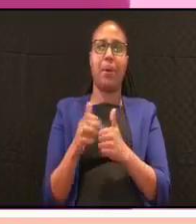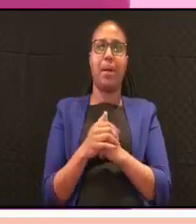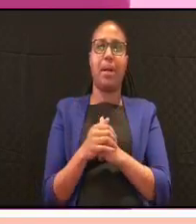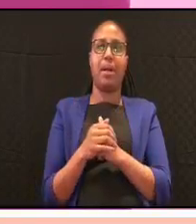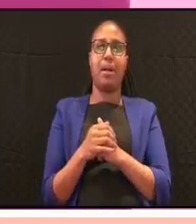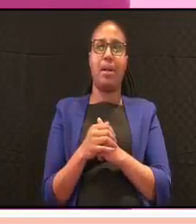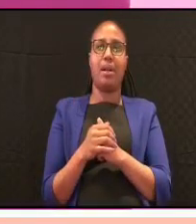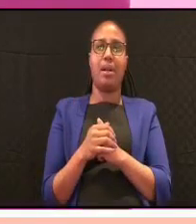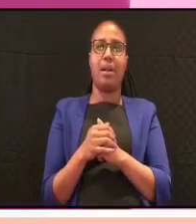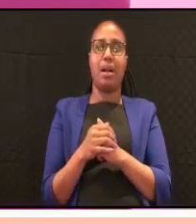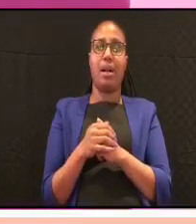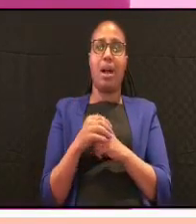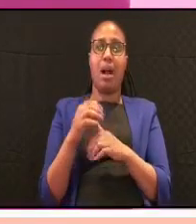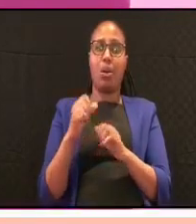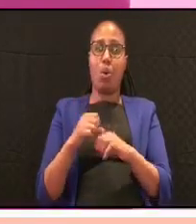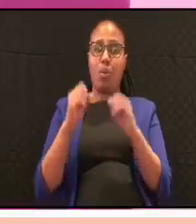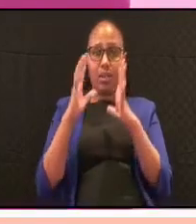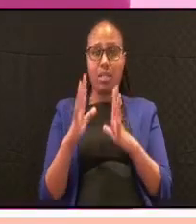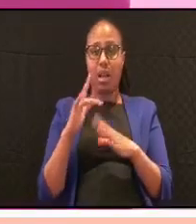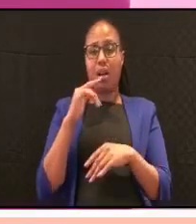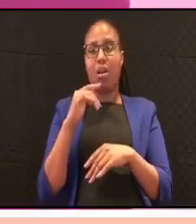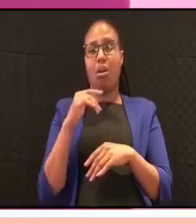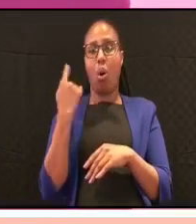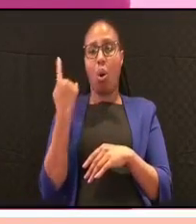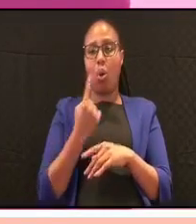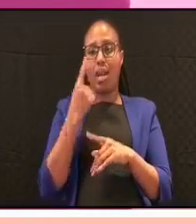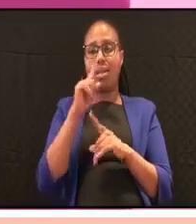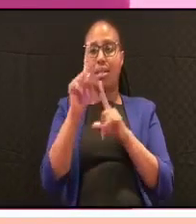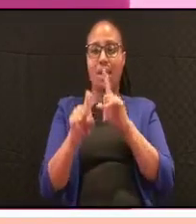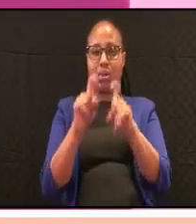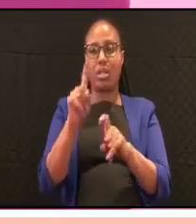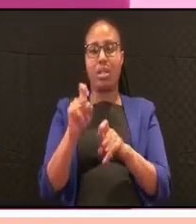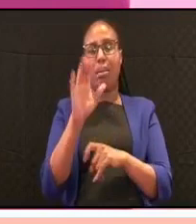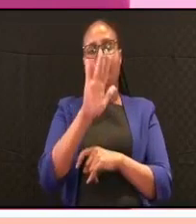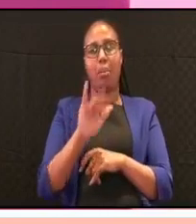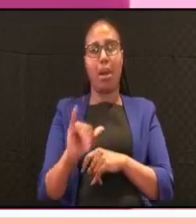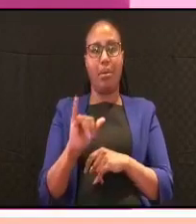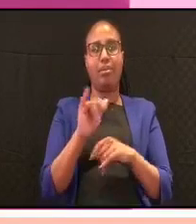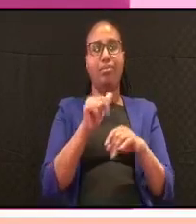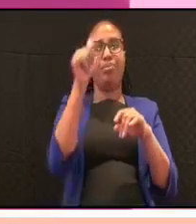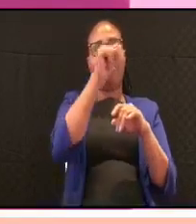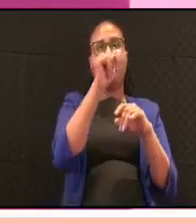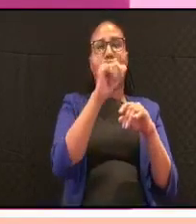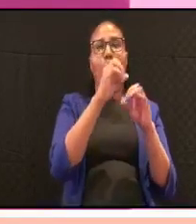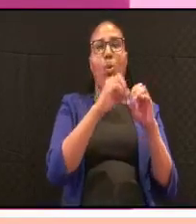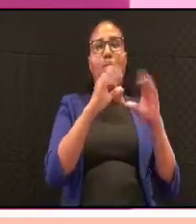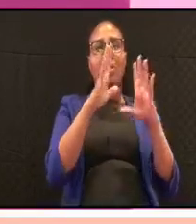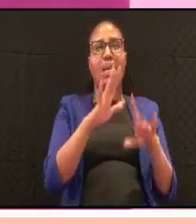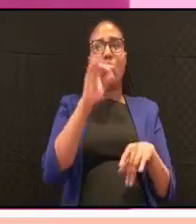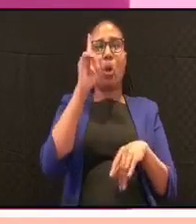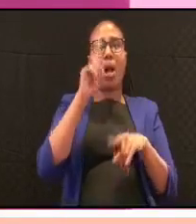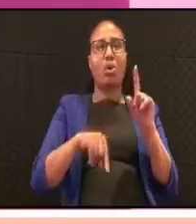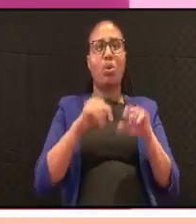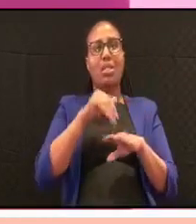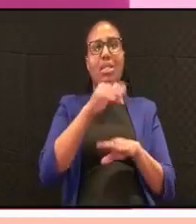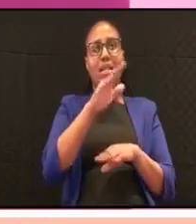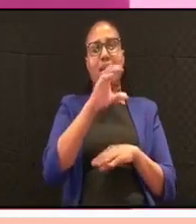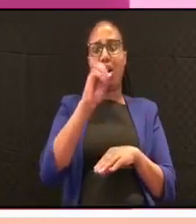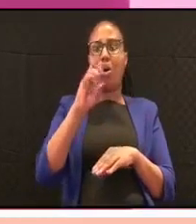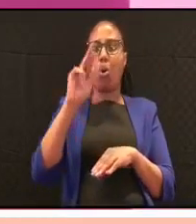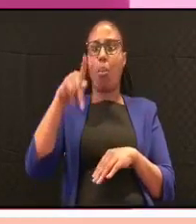a gazetted officer could only be interrogated by a gazetted officer. There is no way you can send a